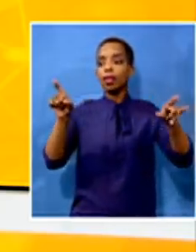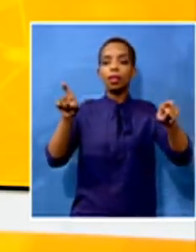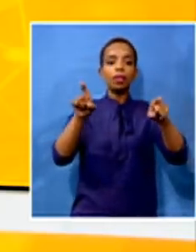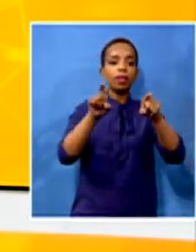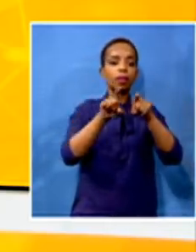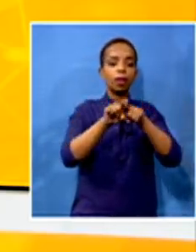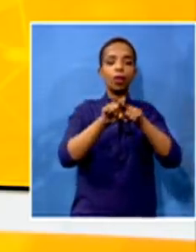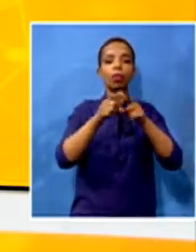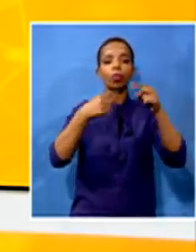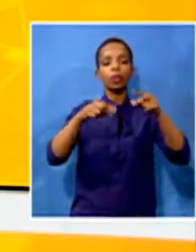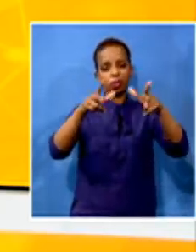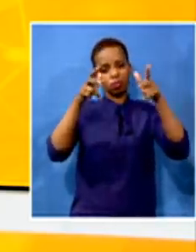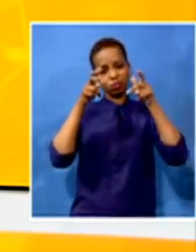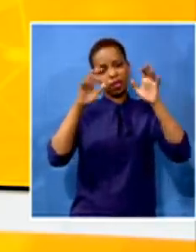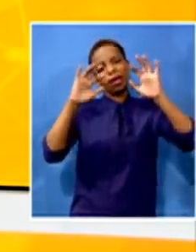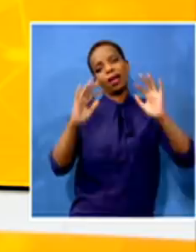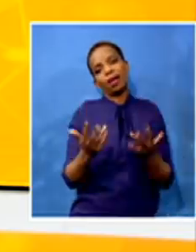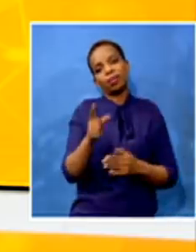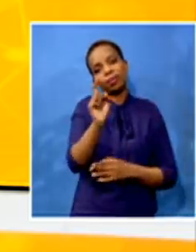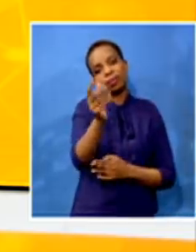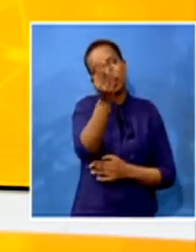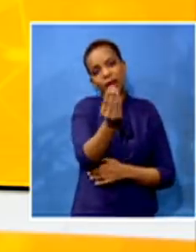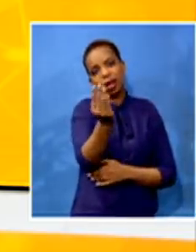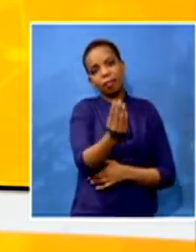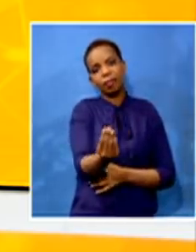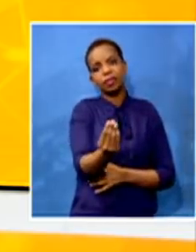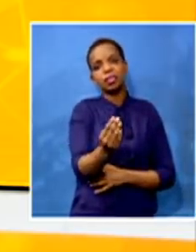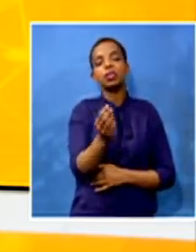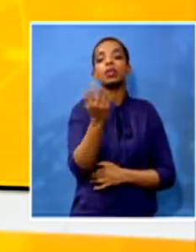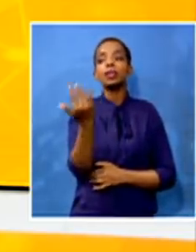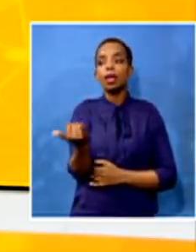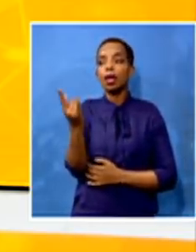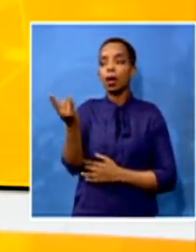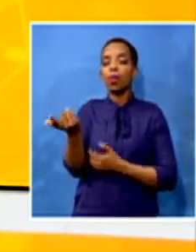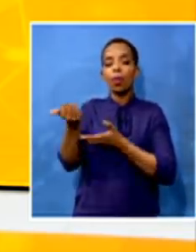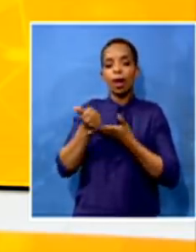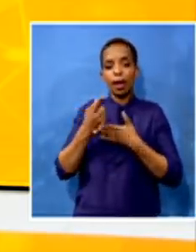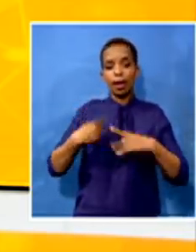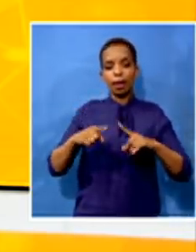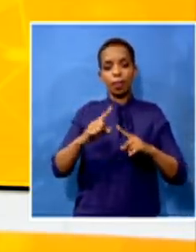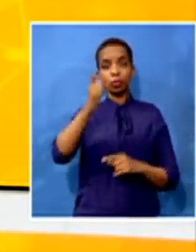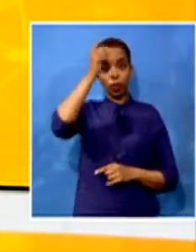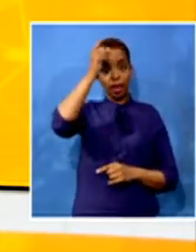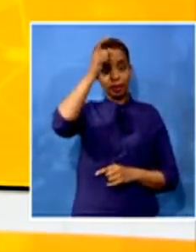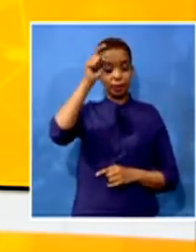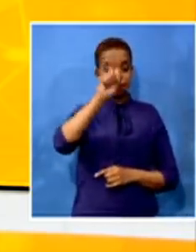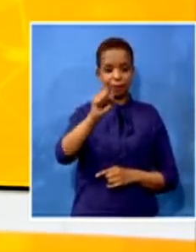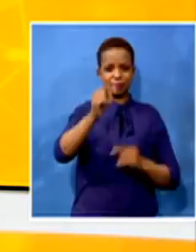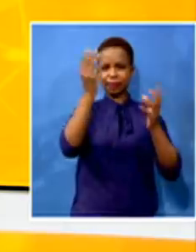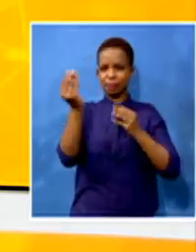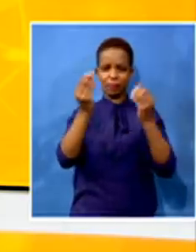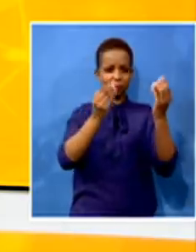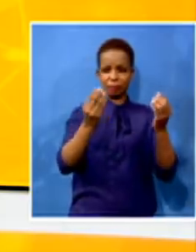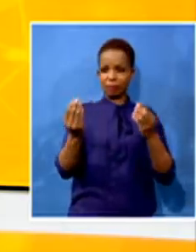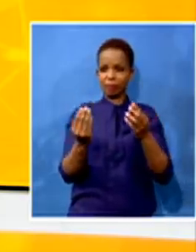them? Well, to help us unpack and understand what all of this means, the infection trends in the country, etc.,